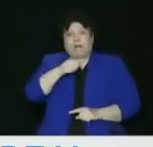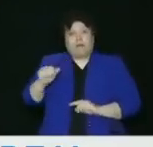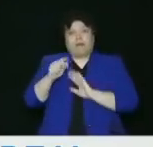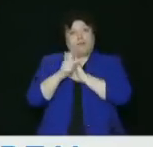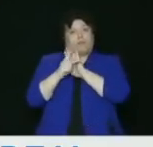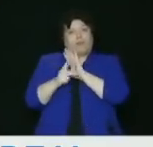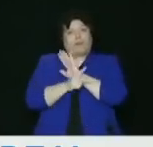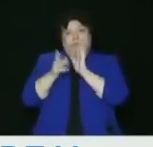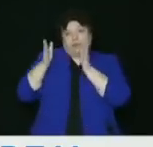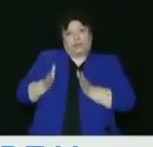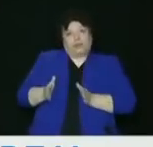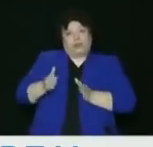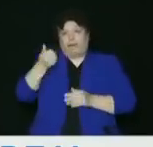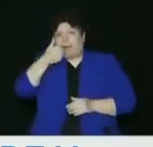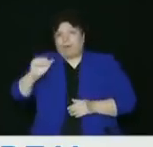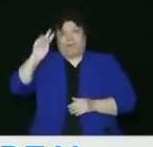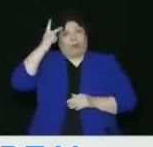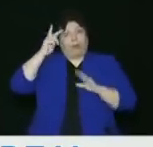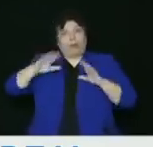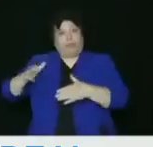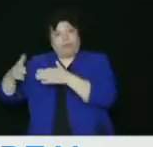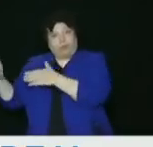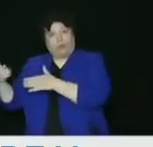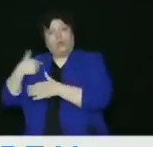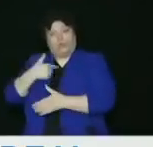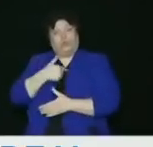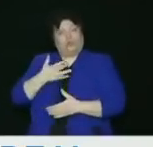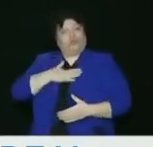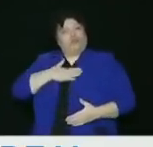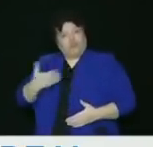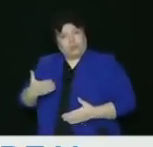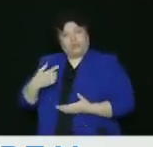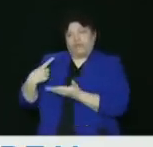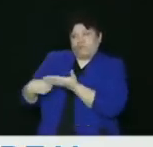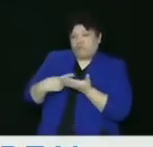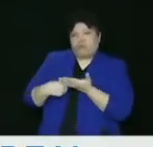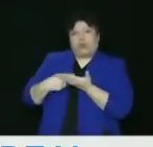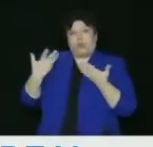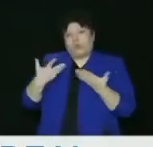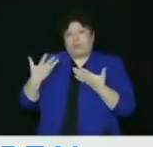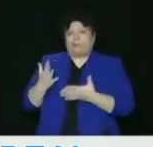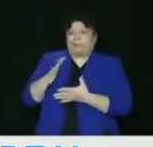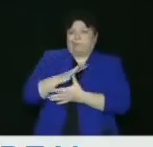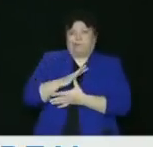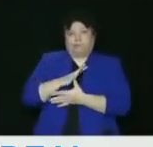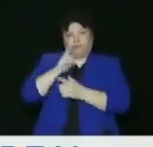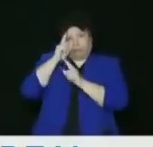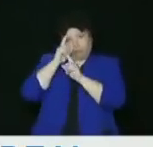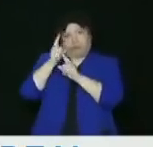party who wants to deliver for the good of all Canadians.